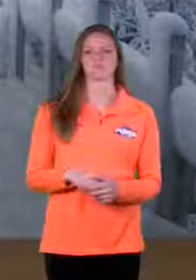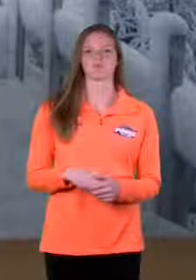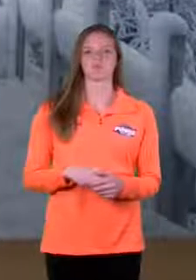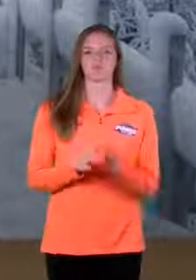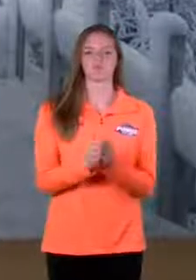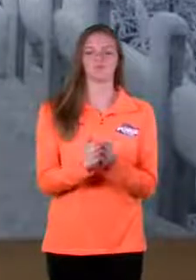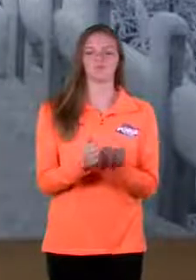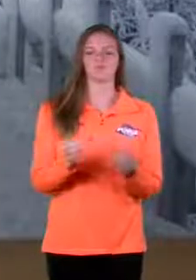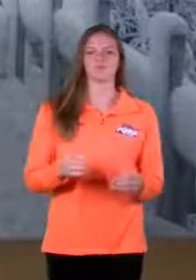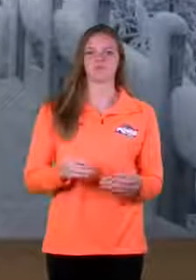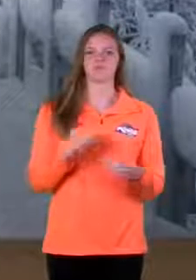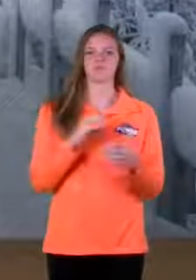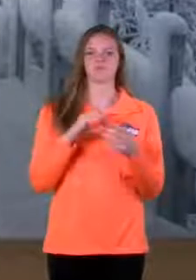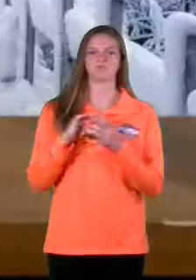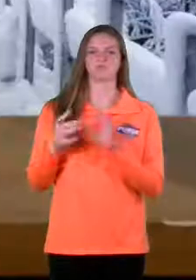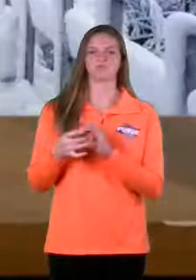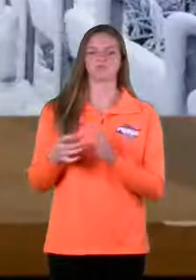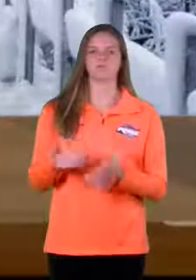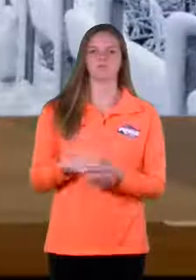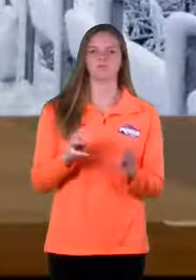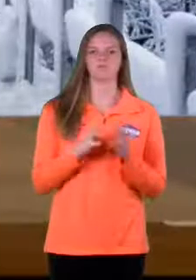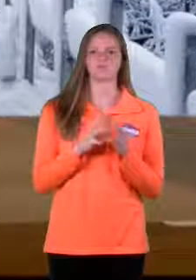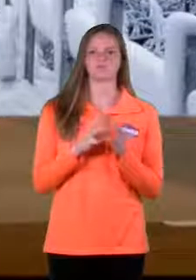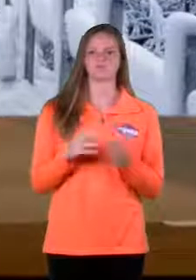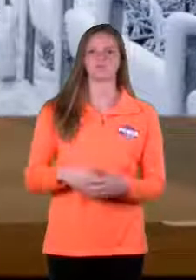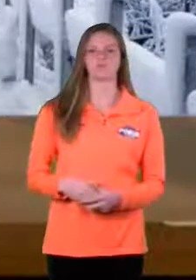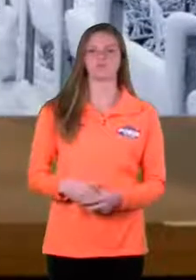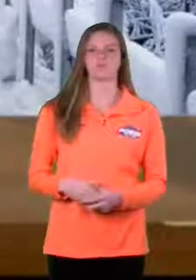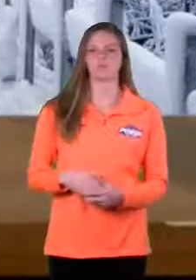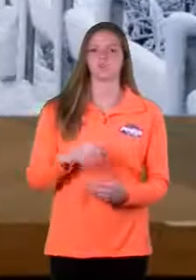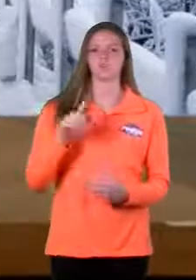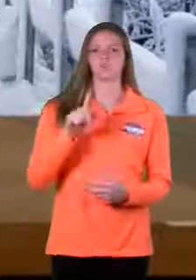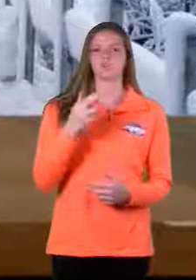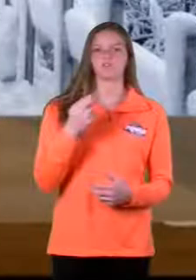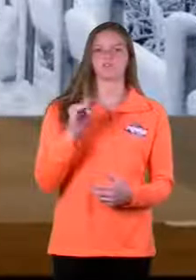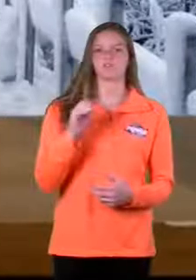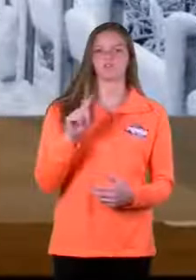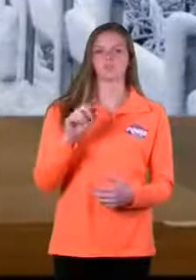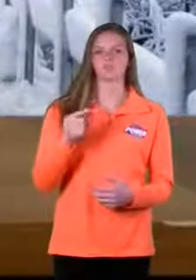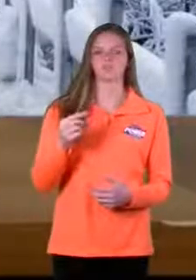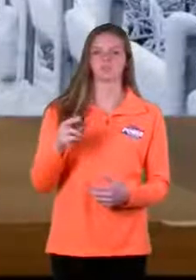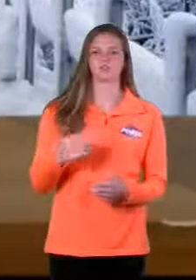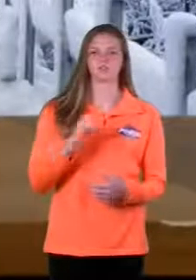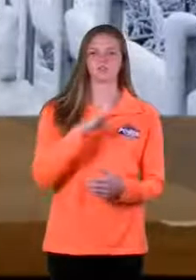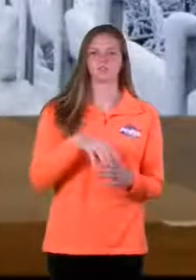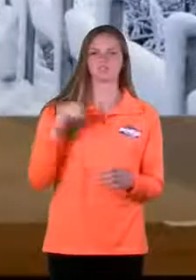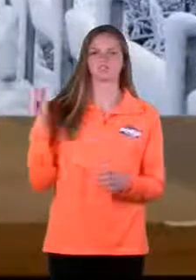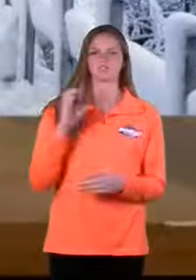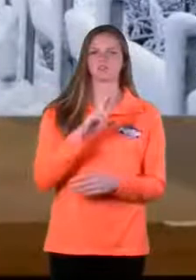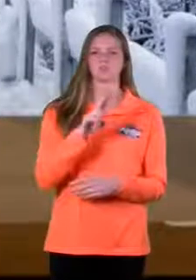Olympics meeting after school today in the library. Lehigh Valley Science Fair project approval status is posted outside of